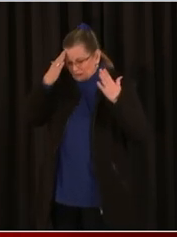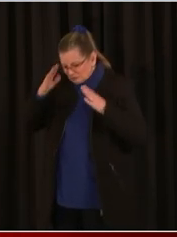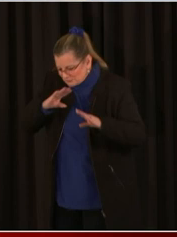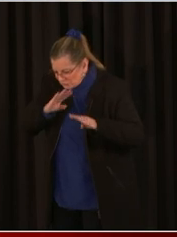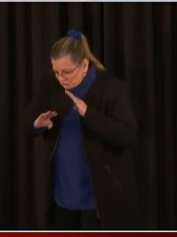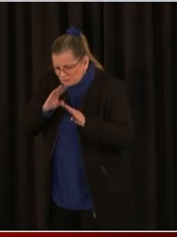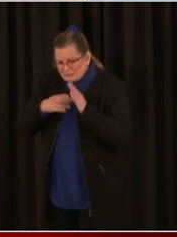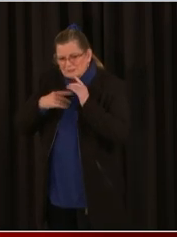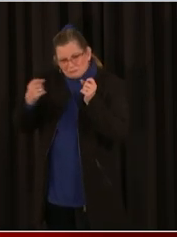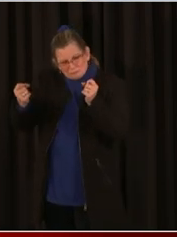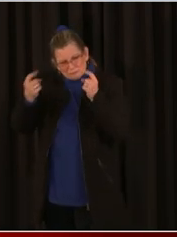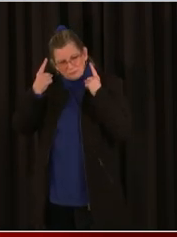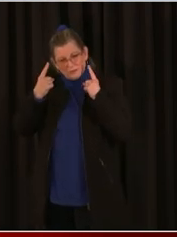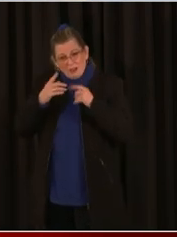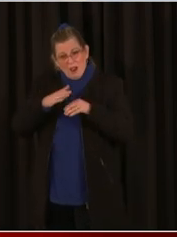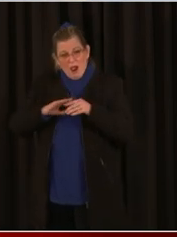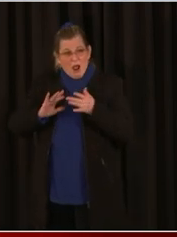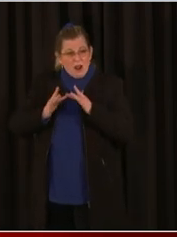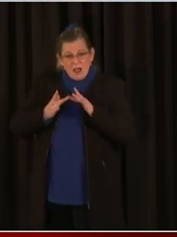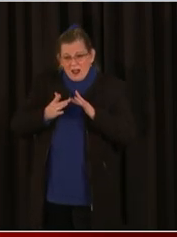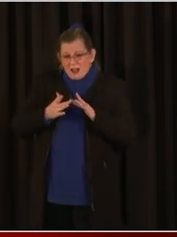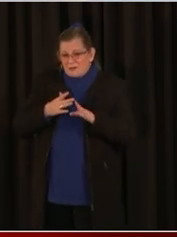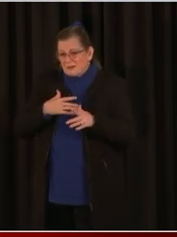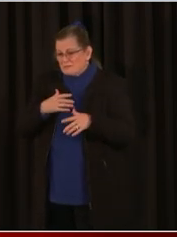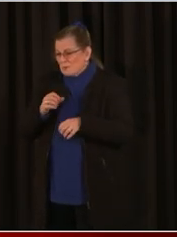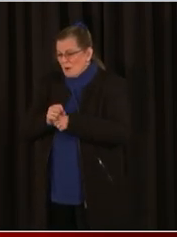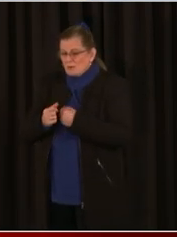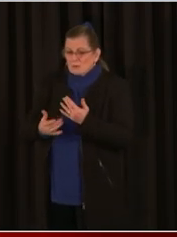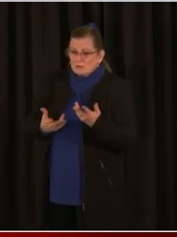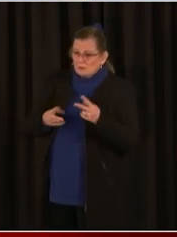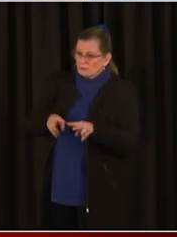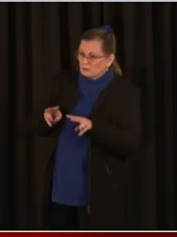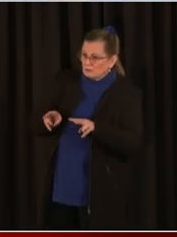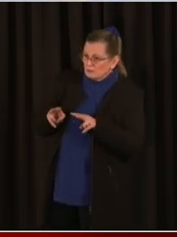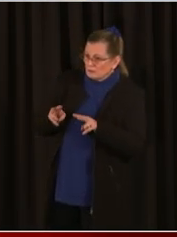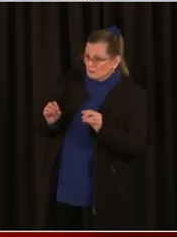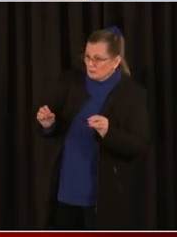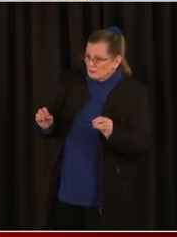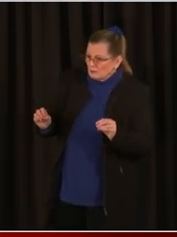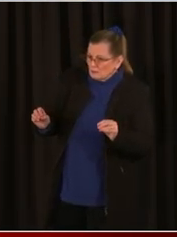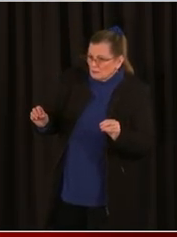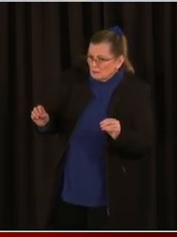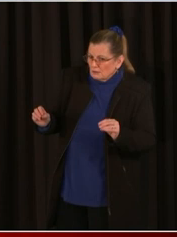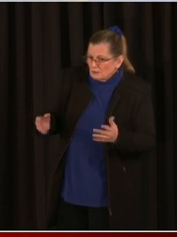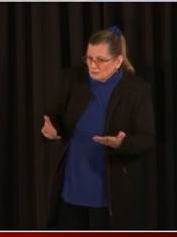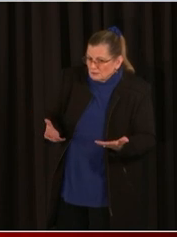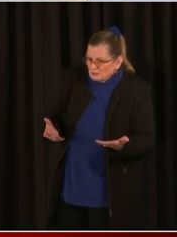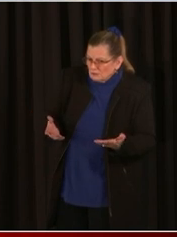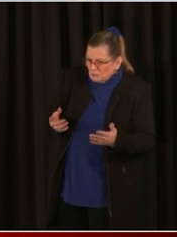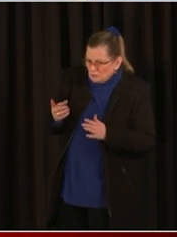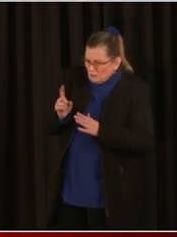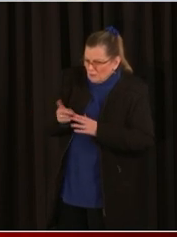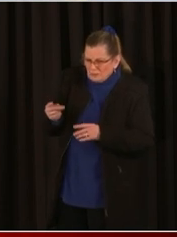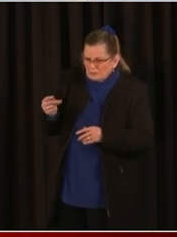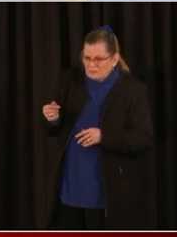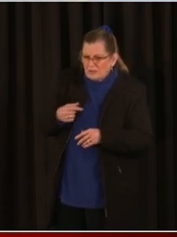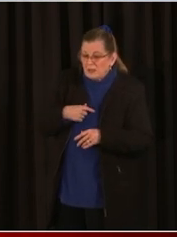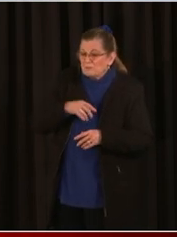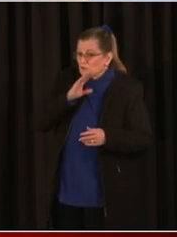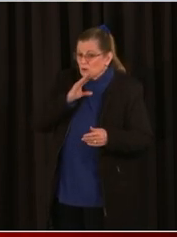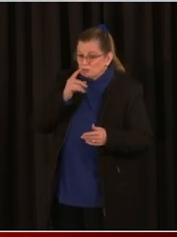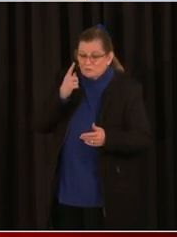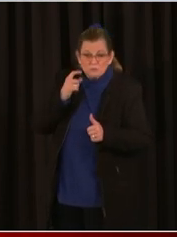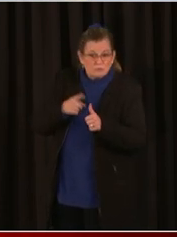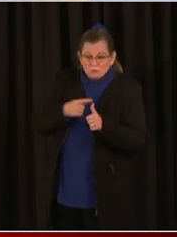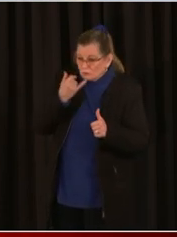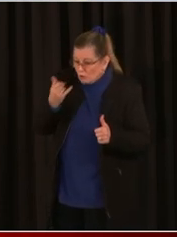how frustrating it must be to go online and have appointments go away or be gone completely in 20 minutes, how frustrating it